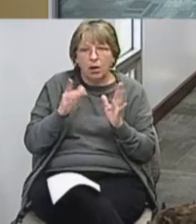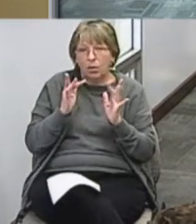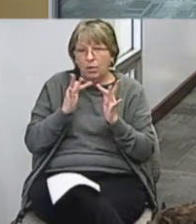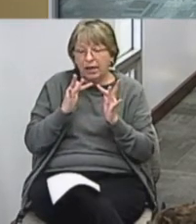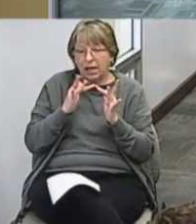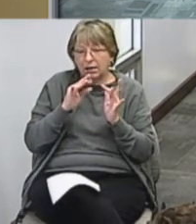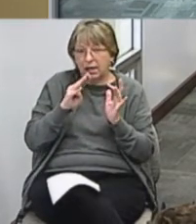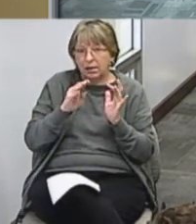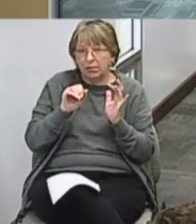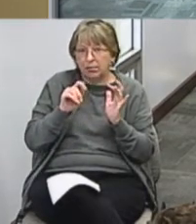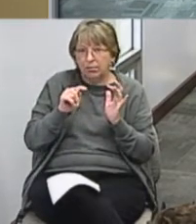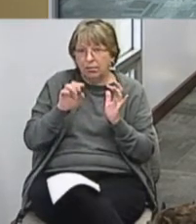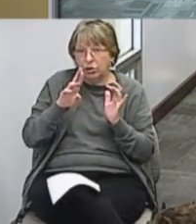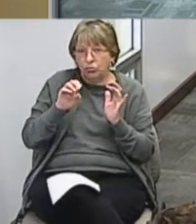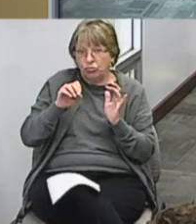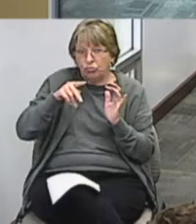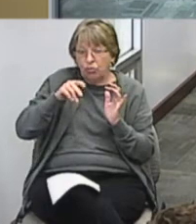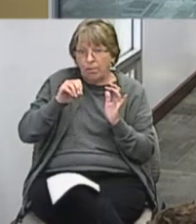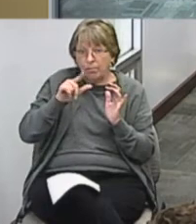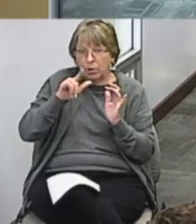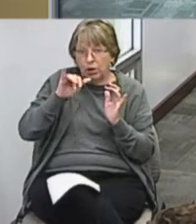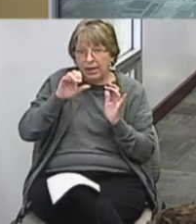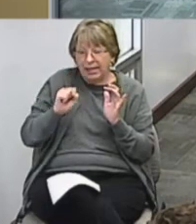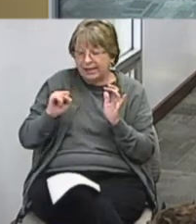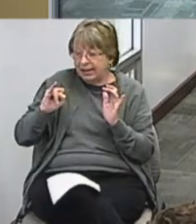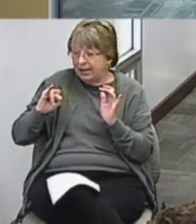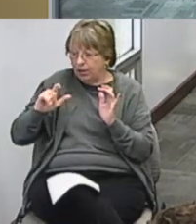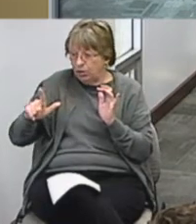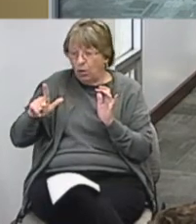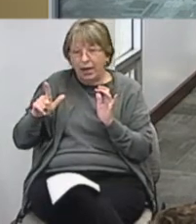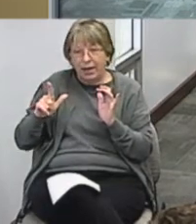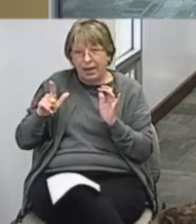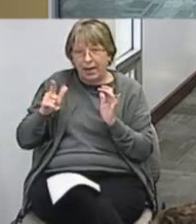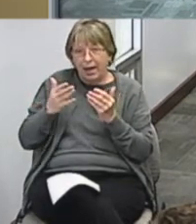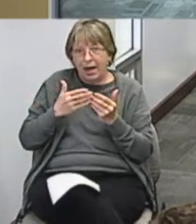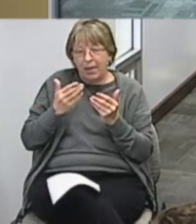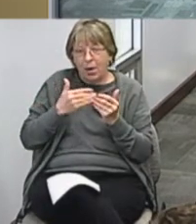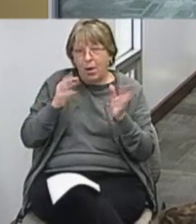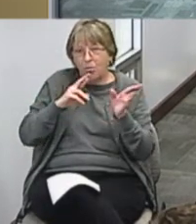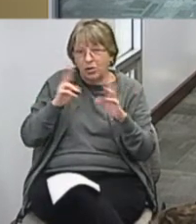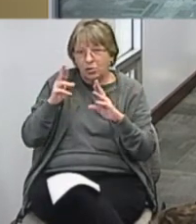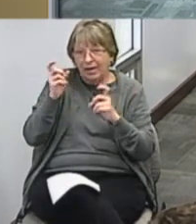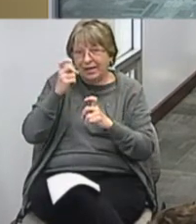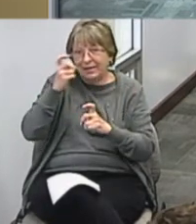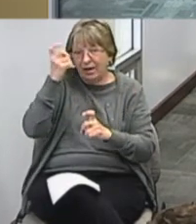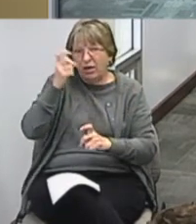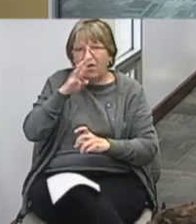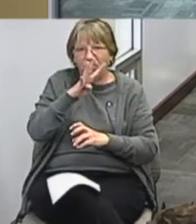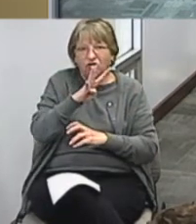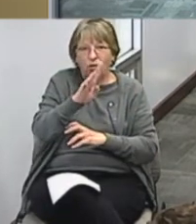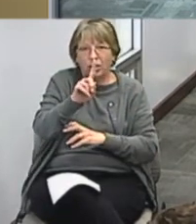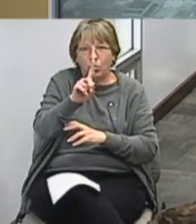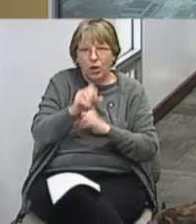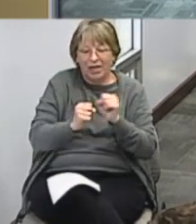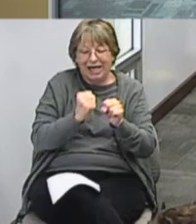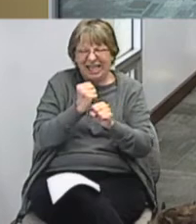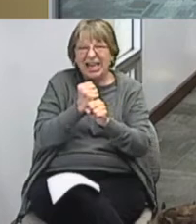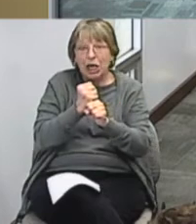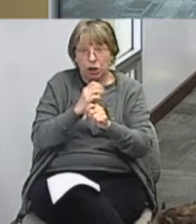Superman. They're getting ready to celebrate their 41st year